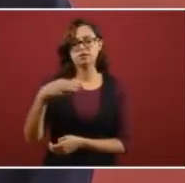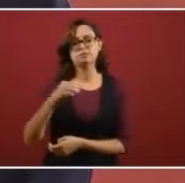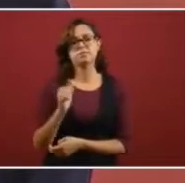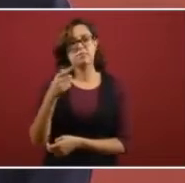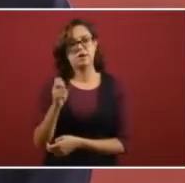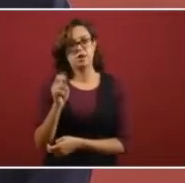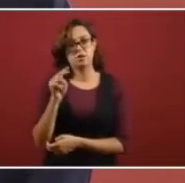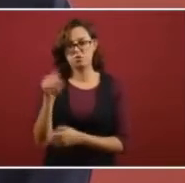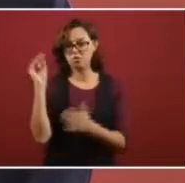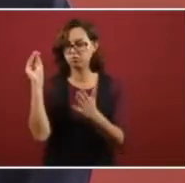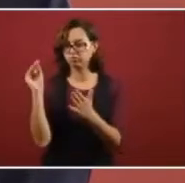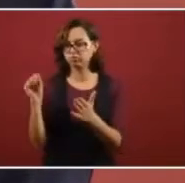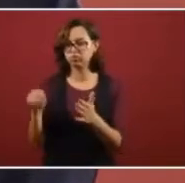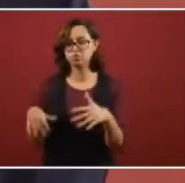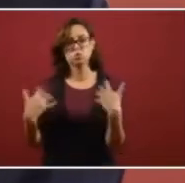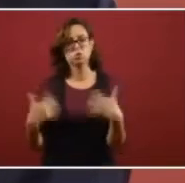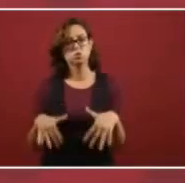1906.